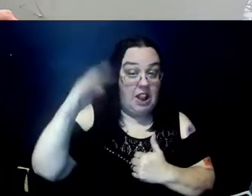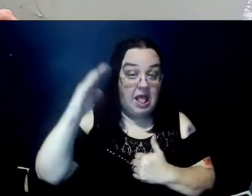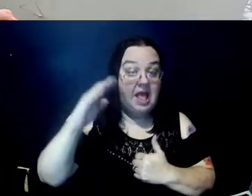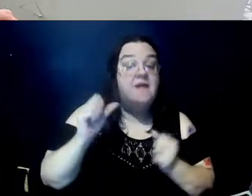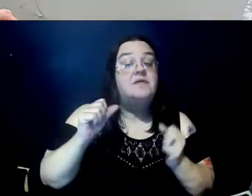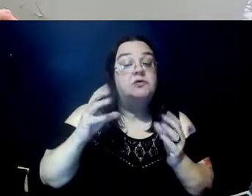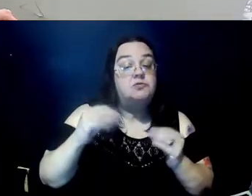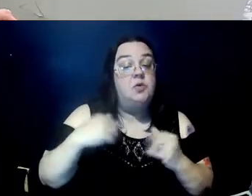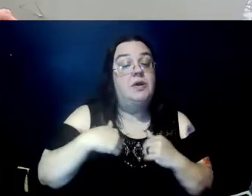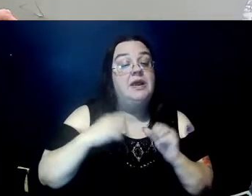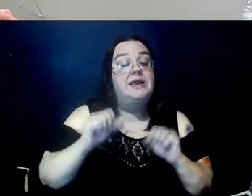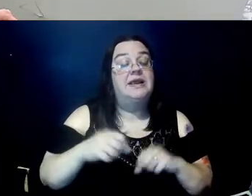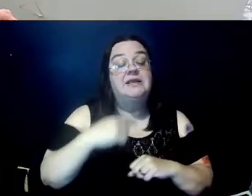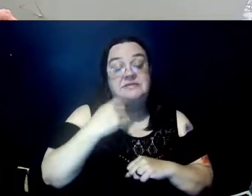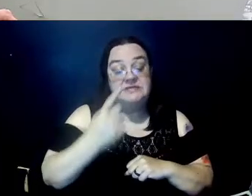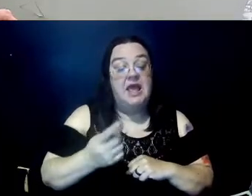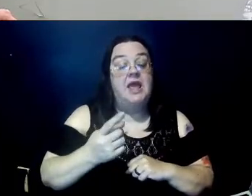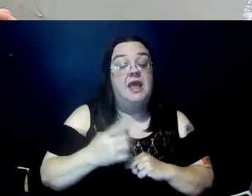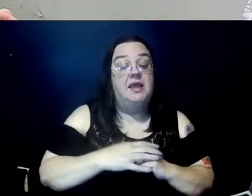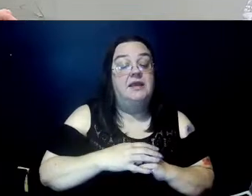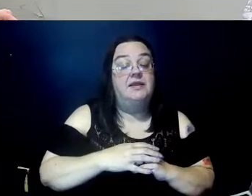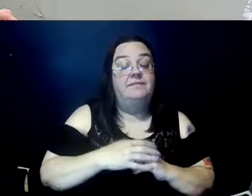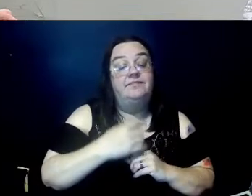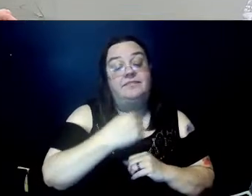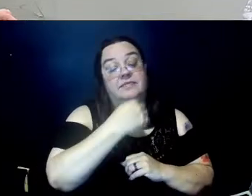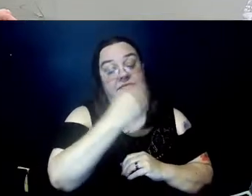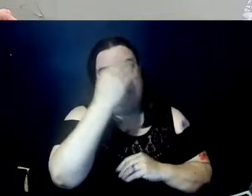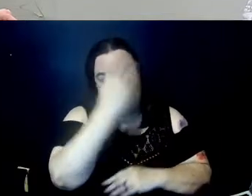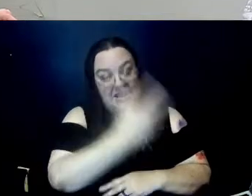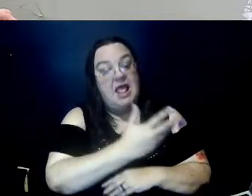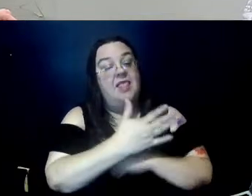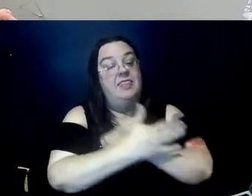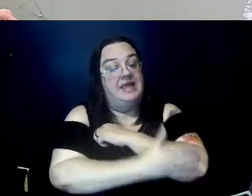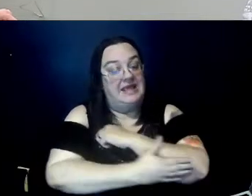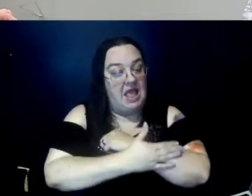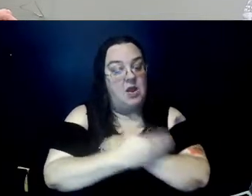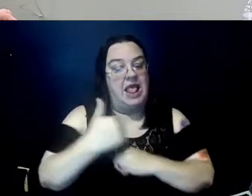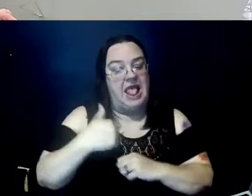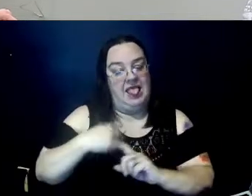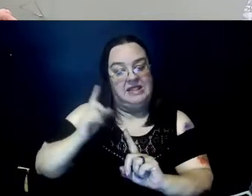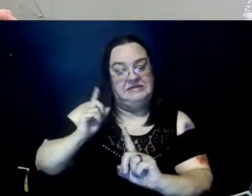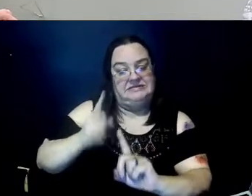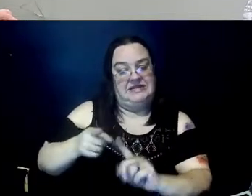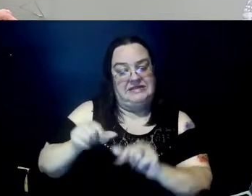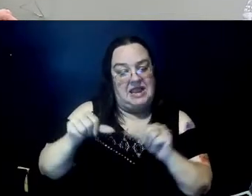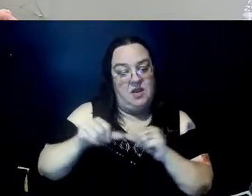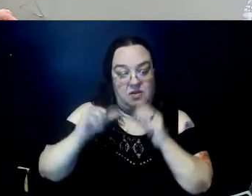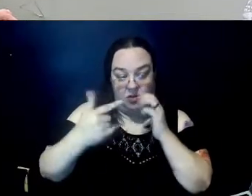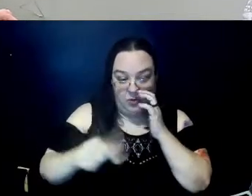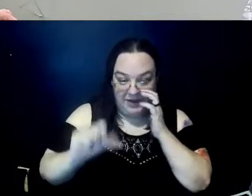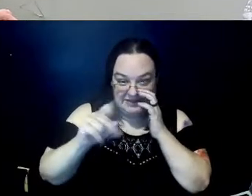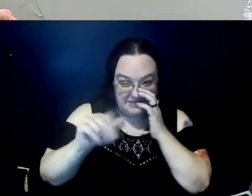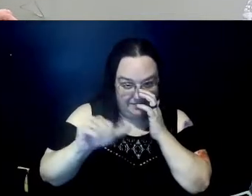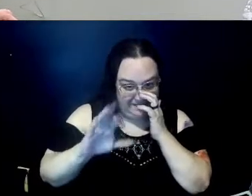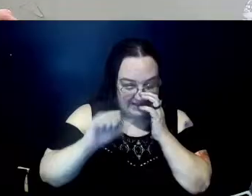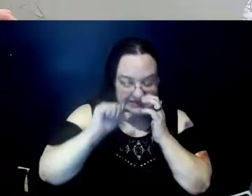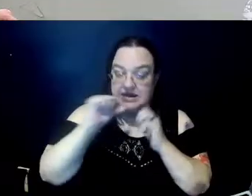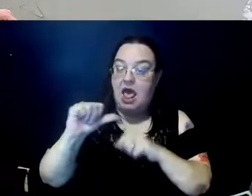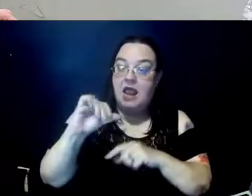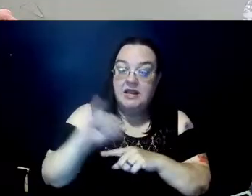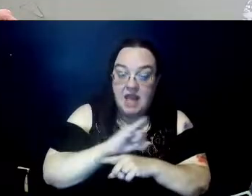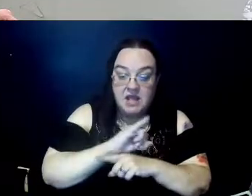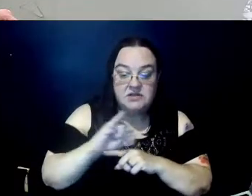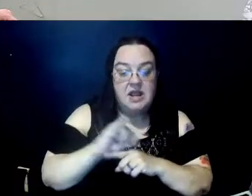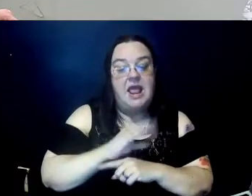I can say as Talbot County, we're designated the area as a green space, not industrial. And if you